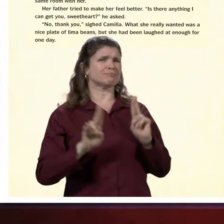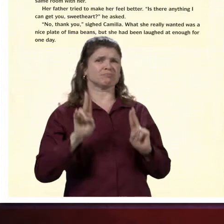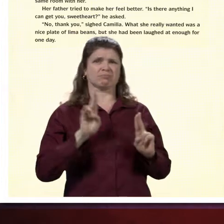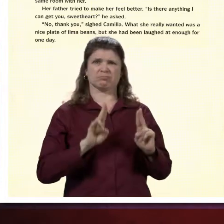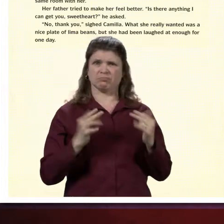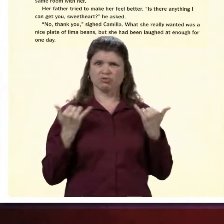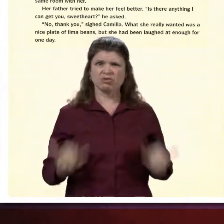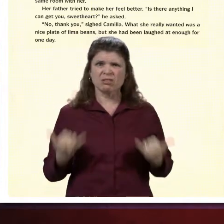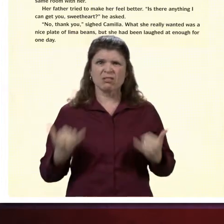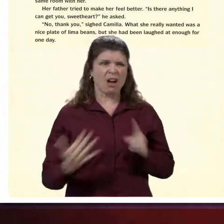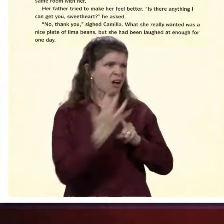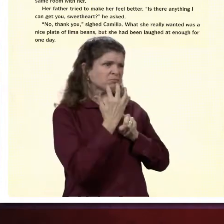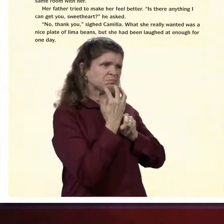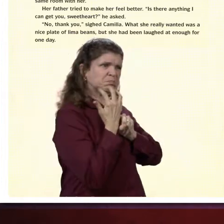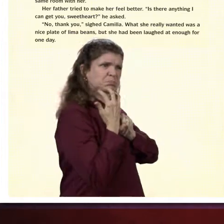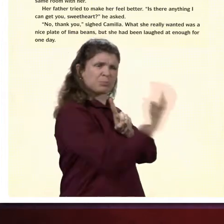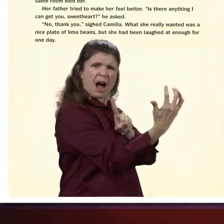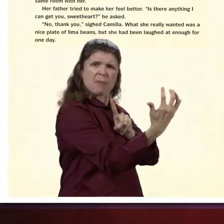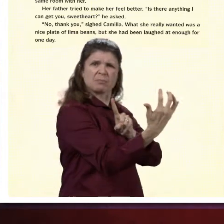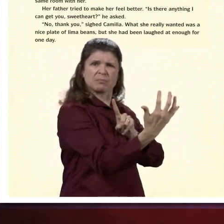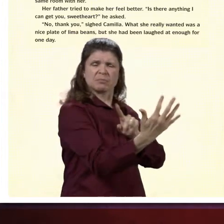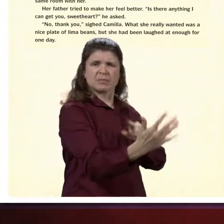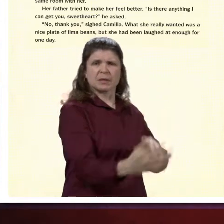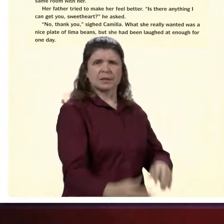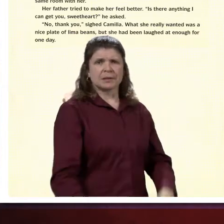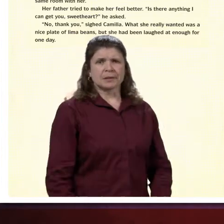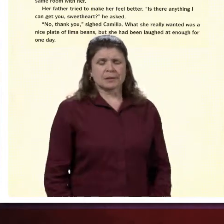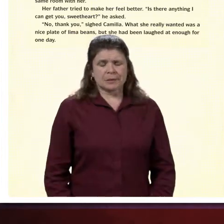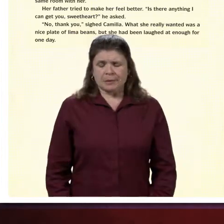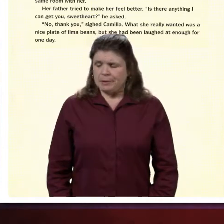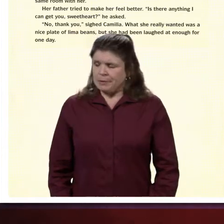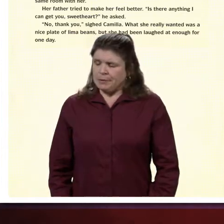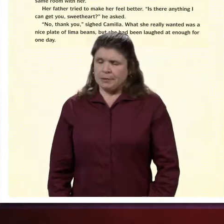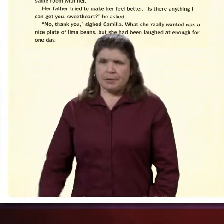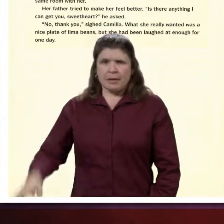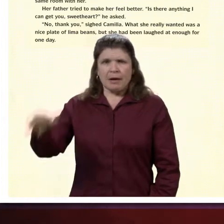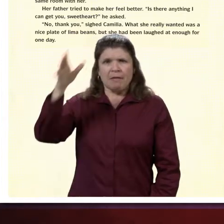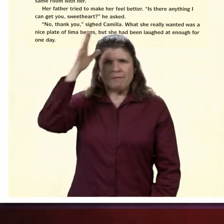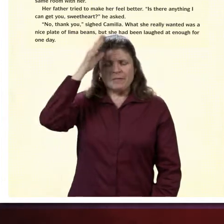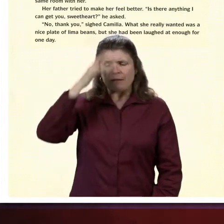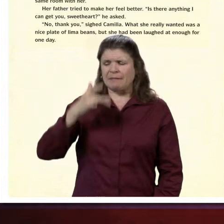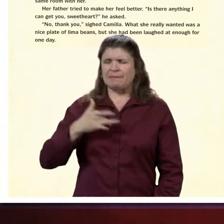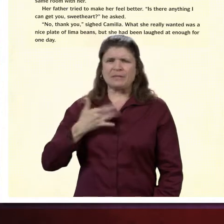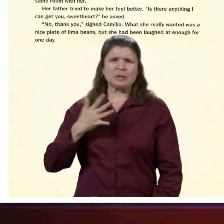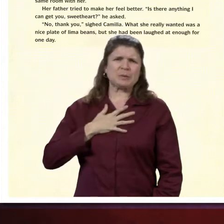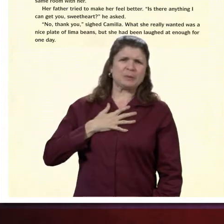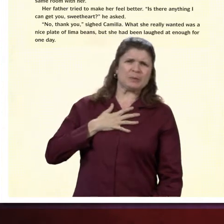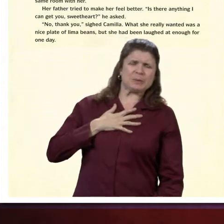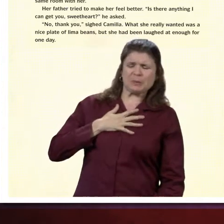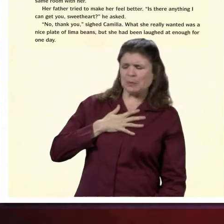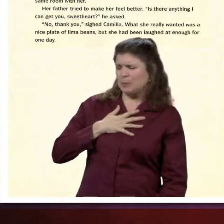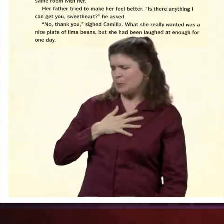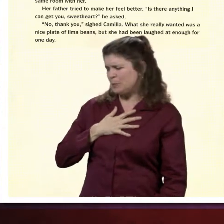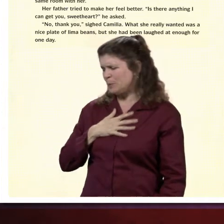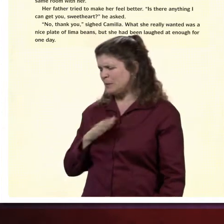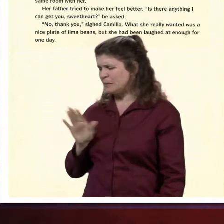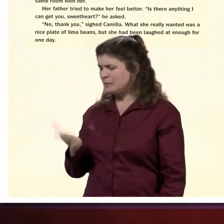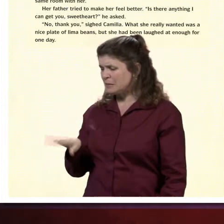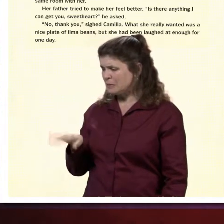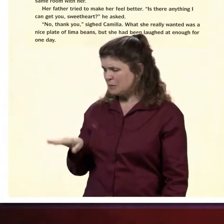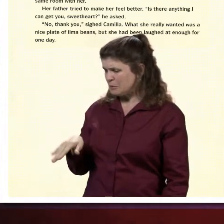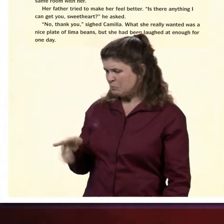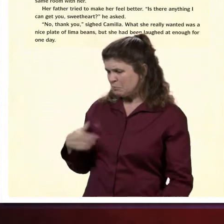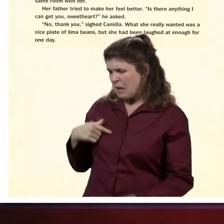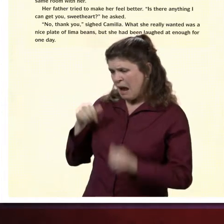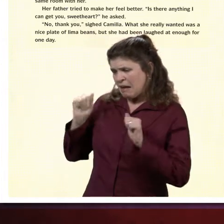embarrassed. She couldn't believe that 2 days ago everyone liked her. Now, nobody wanted to be in the same room